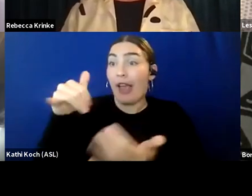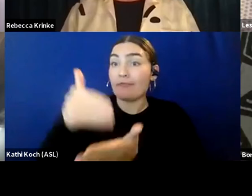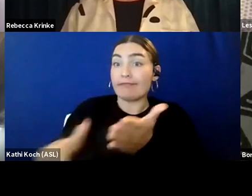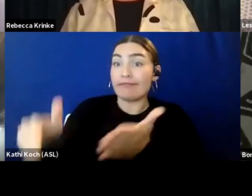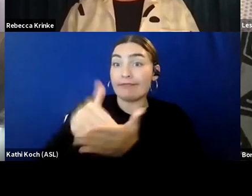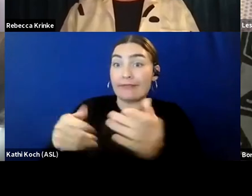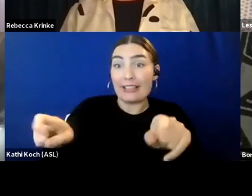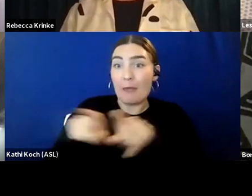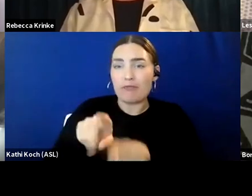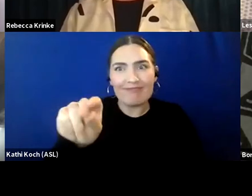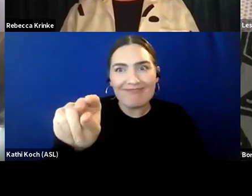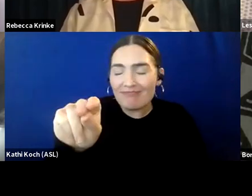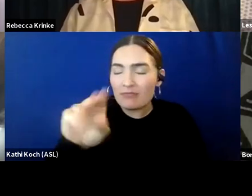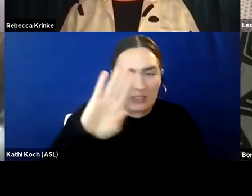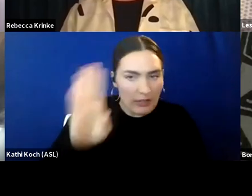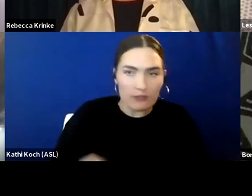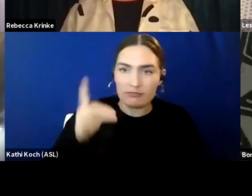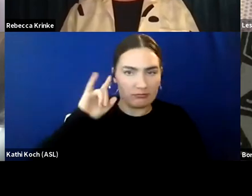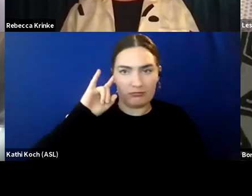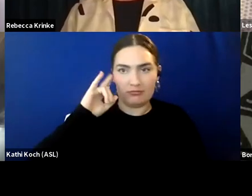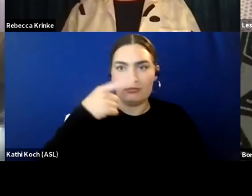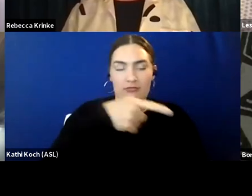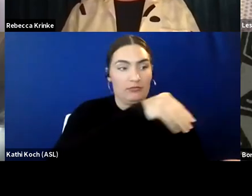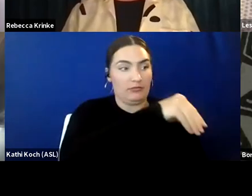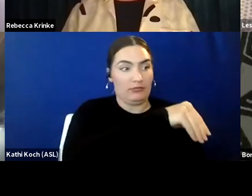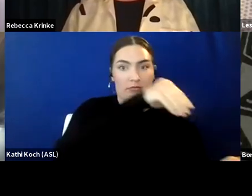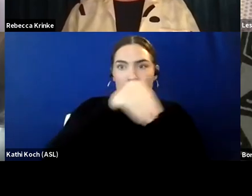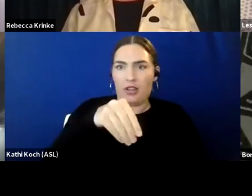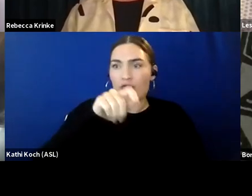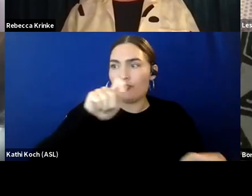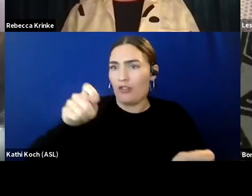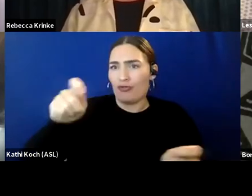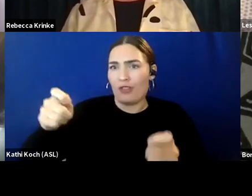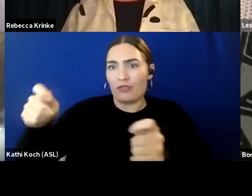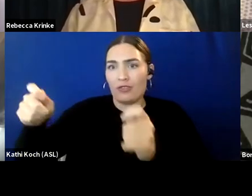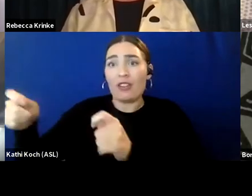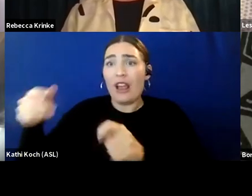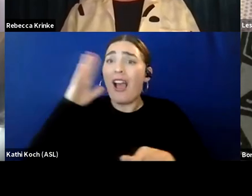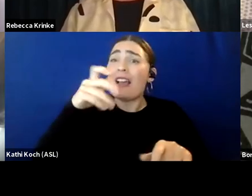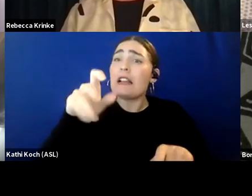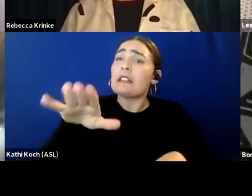Mm-hmm. Every time you play it, I mean, it's the same song,